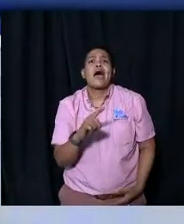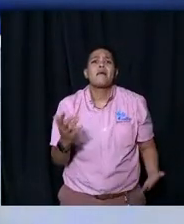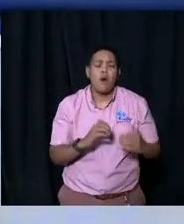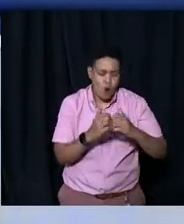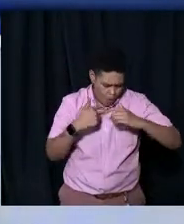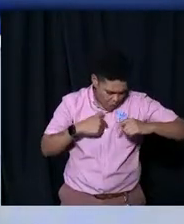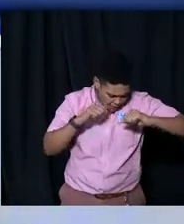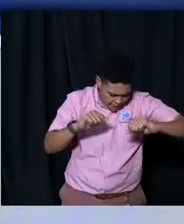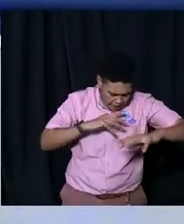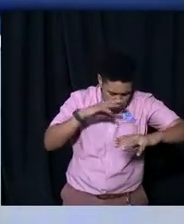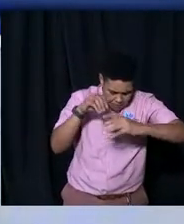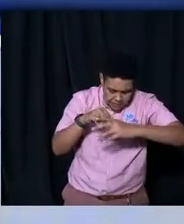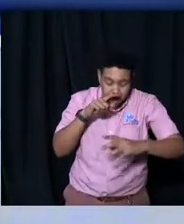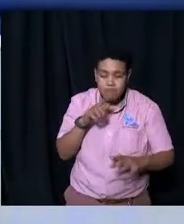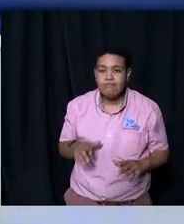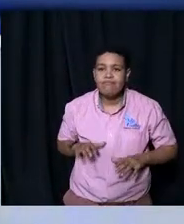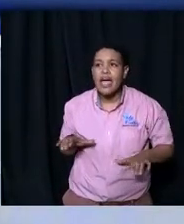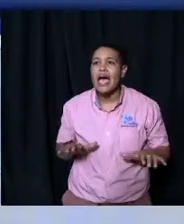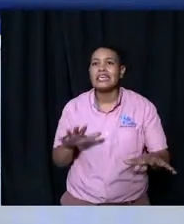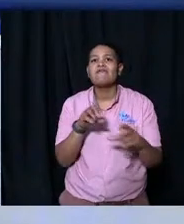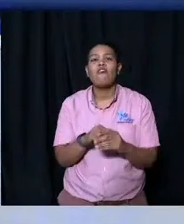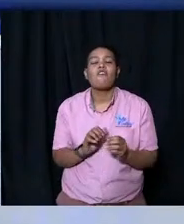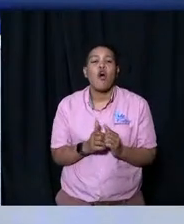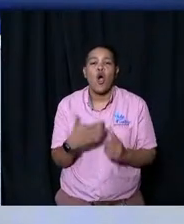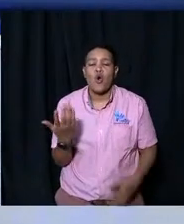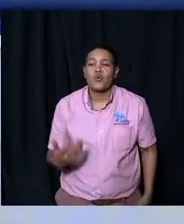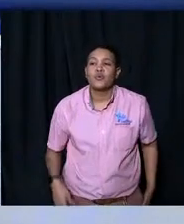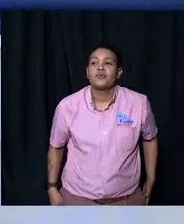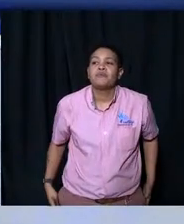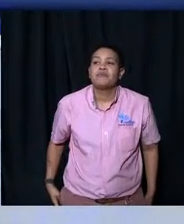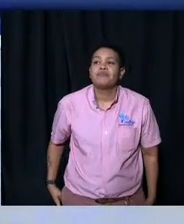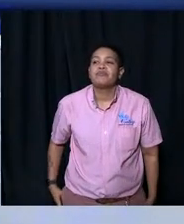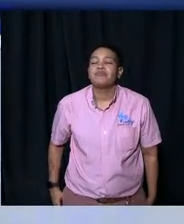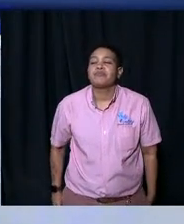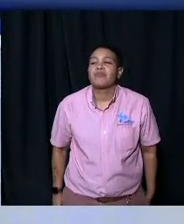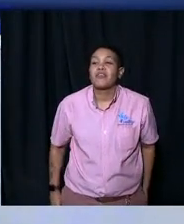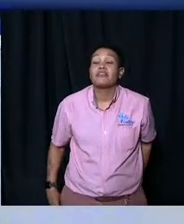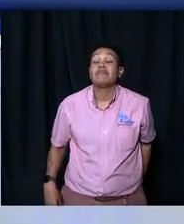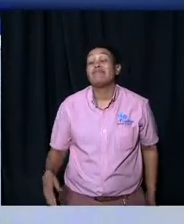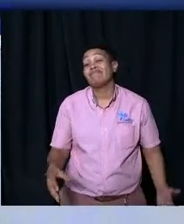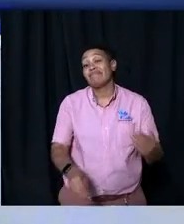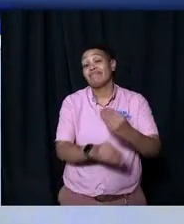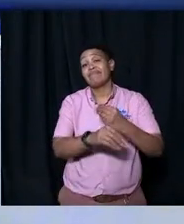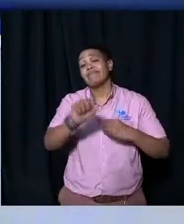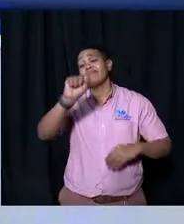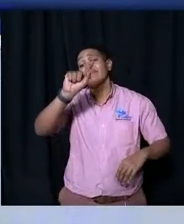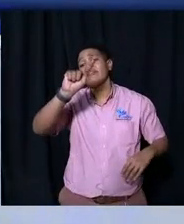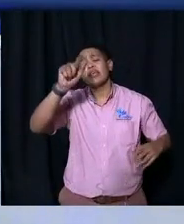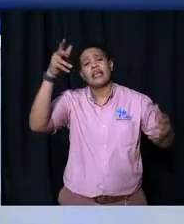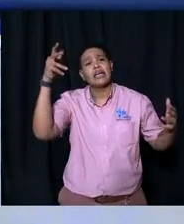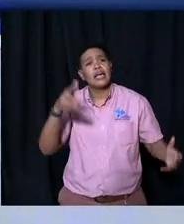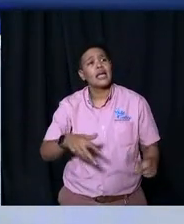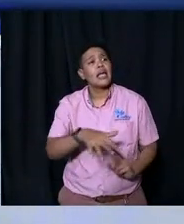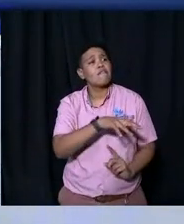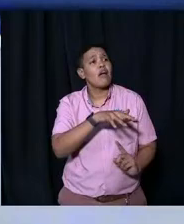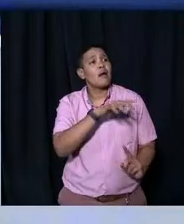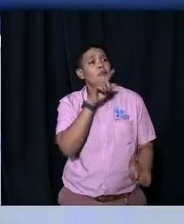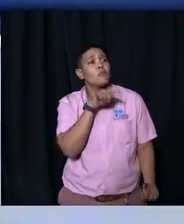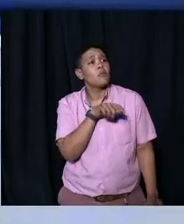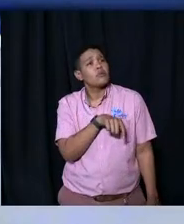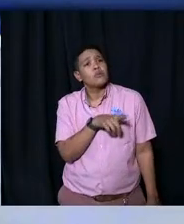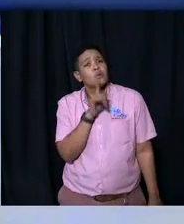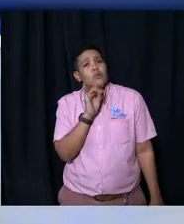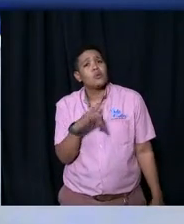can participate and get actively involved. And there are also state of the environment reports, and those state of the environment reports